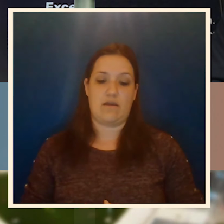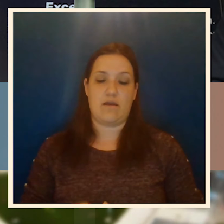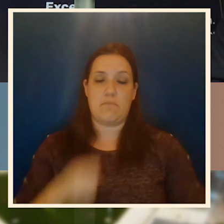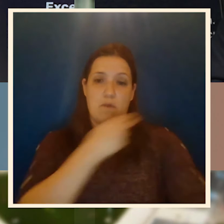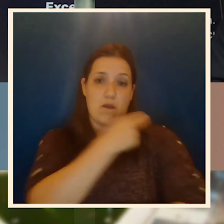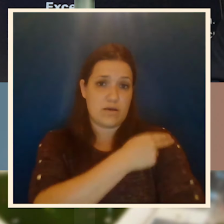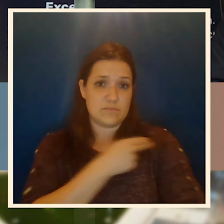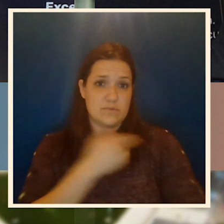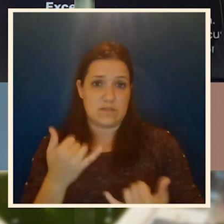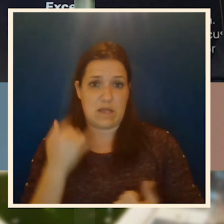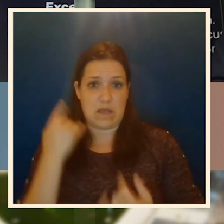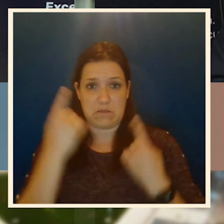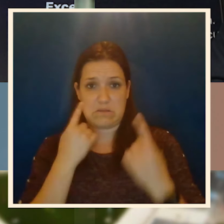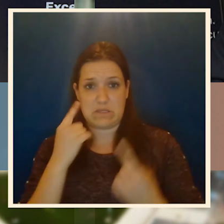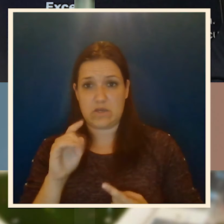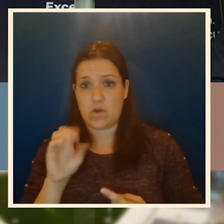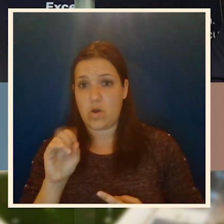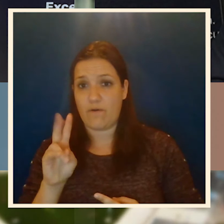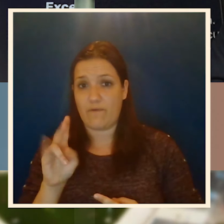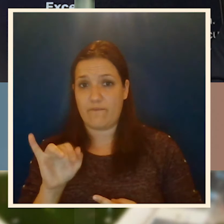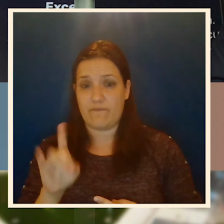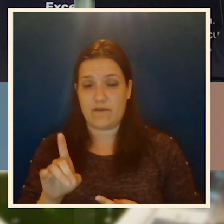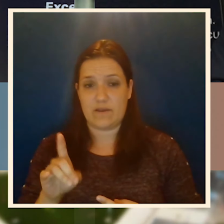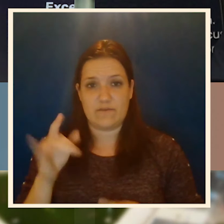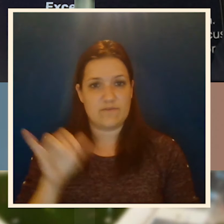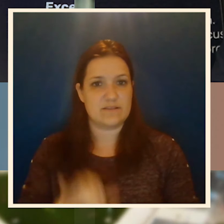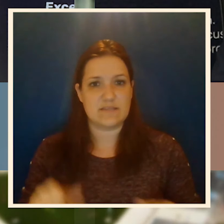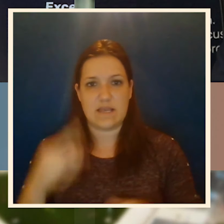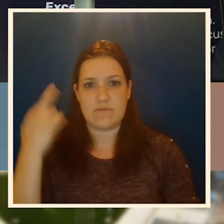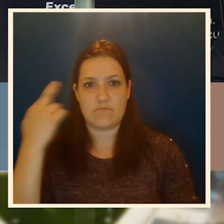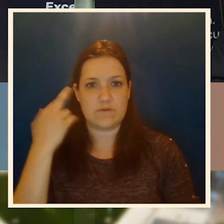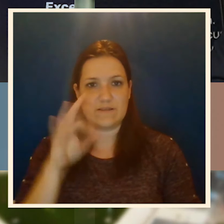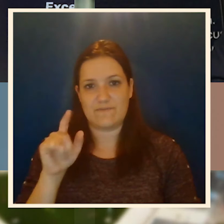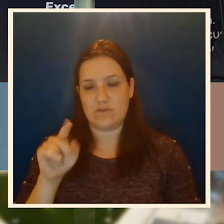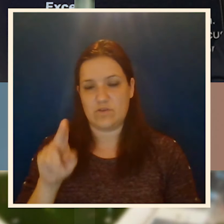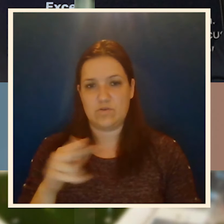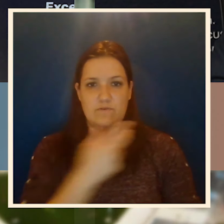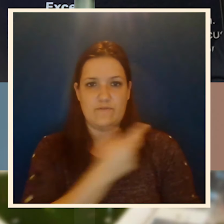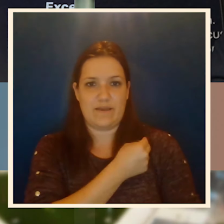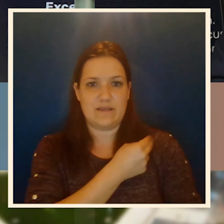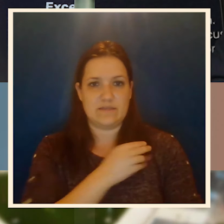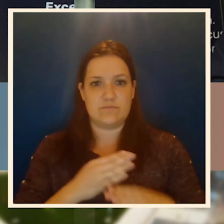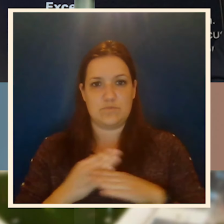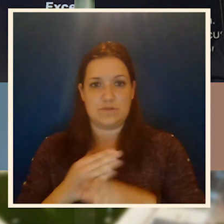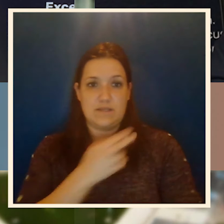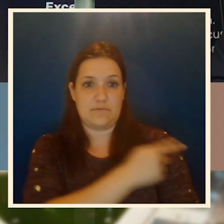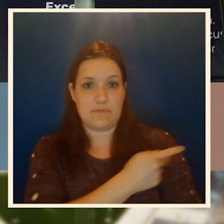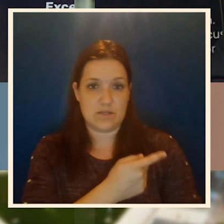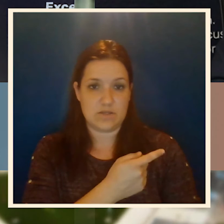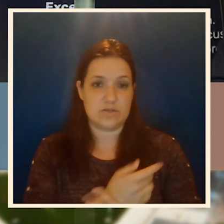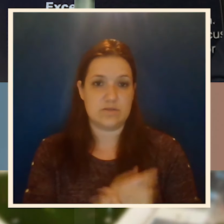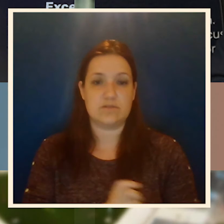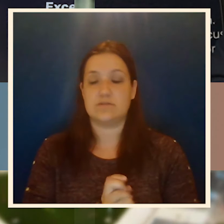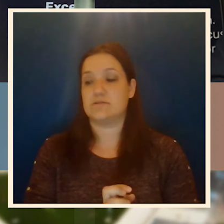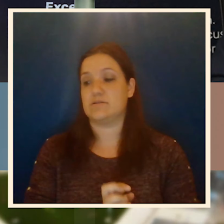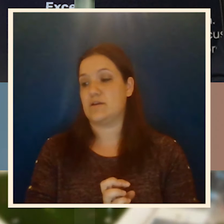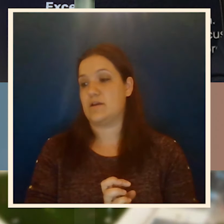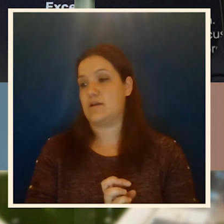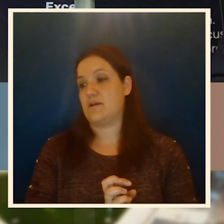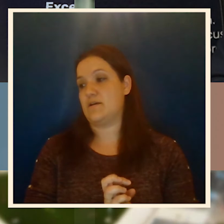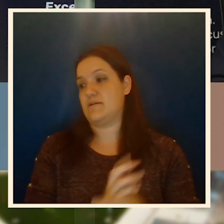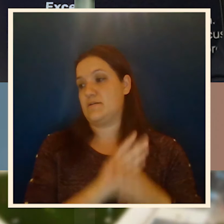So you would naturally think that hospitals would now think about COVID, because it's for the same